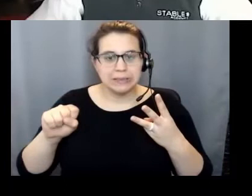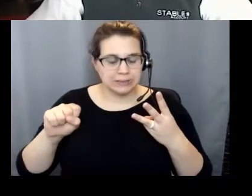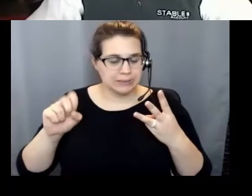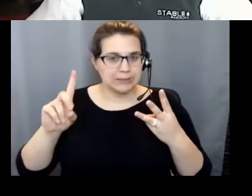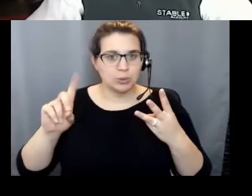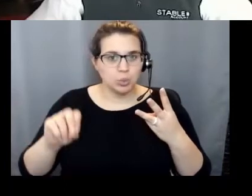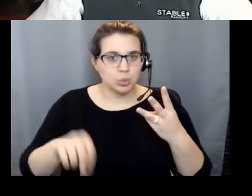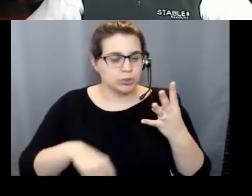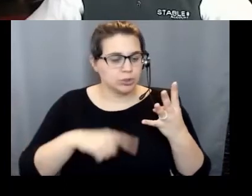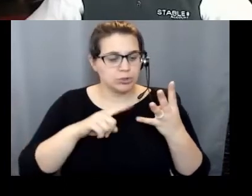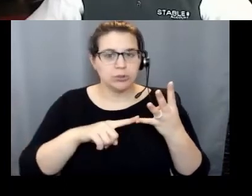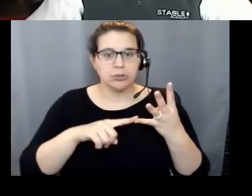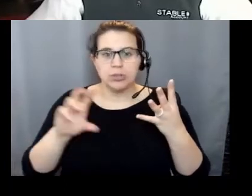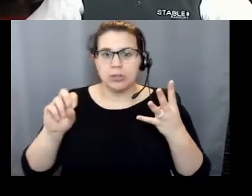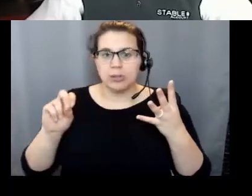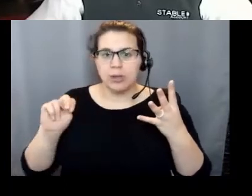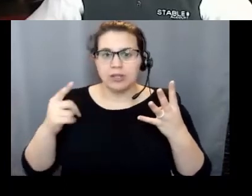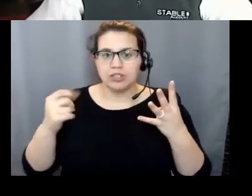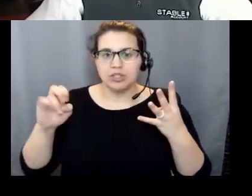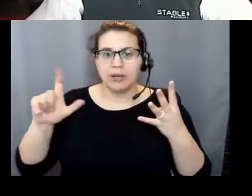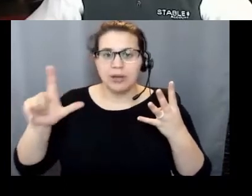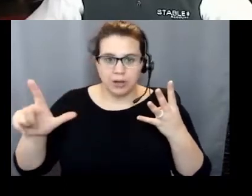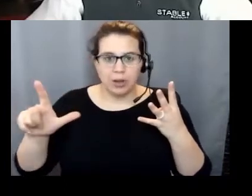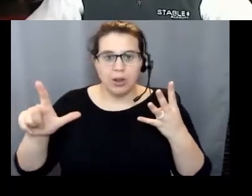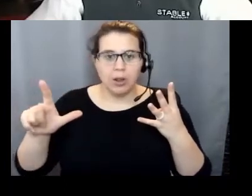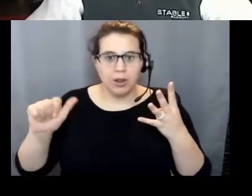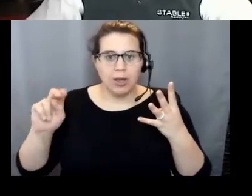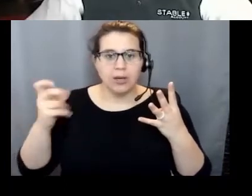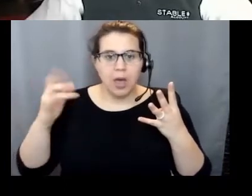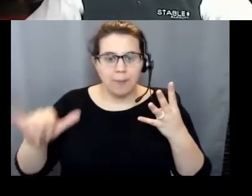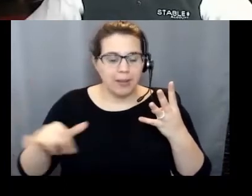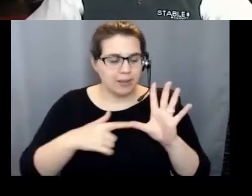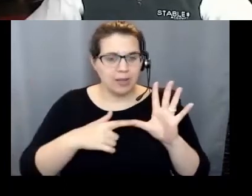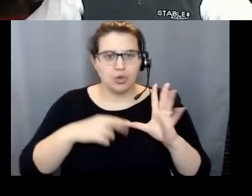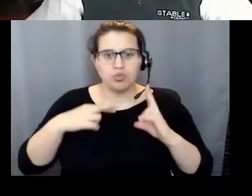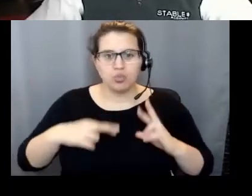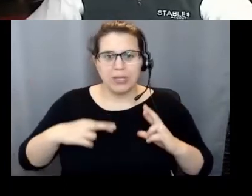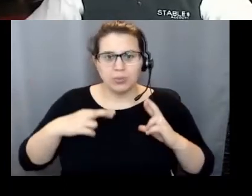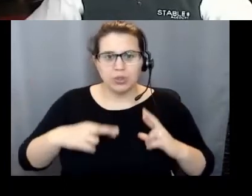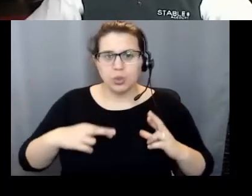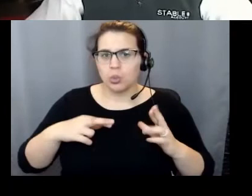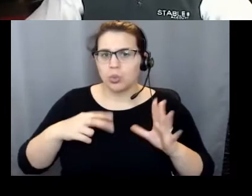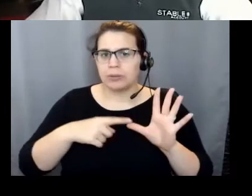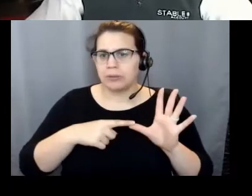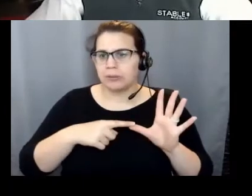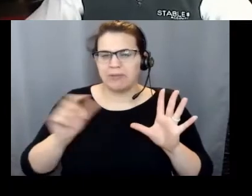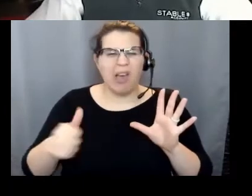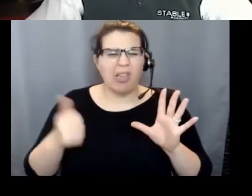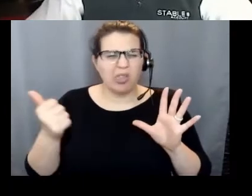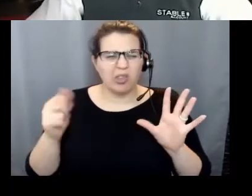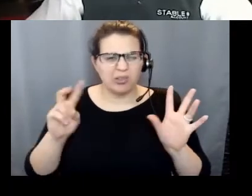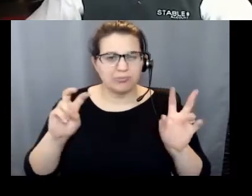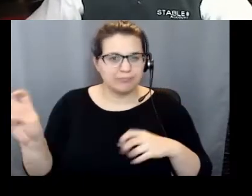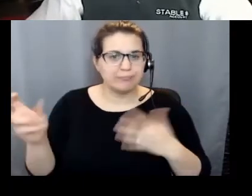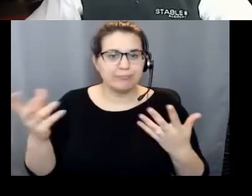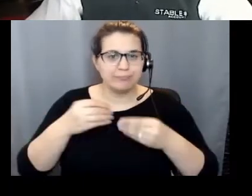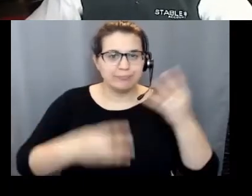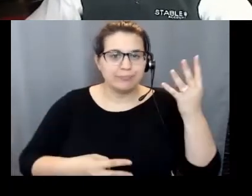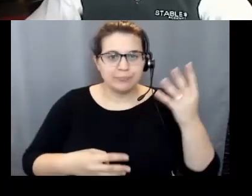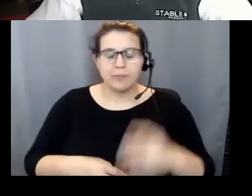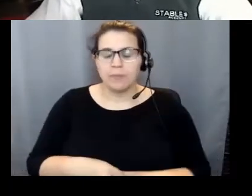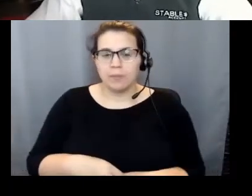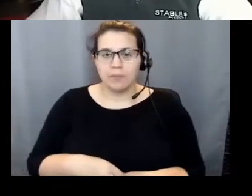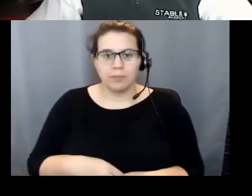anomaly, respiratory disorder, and then I think there's an other category. So we just ask for that. It actually